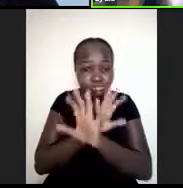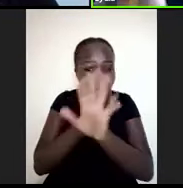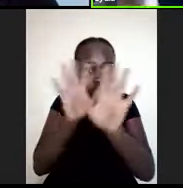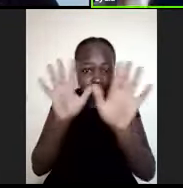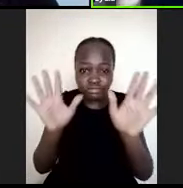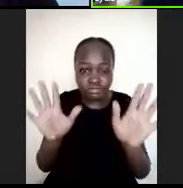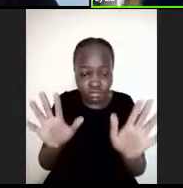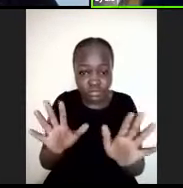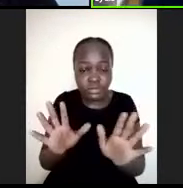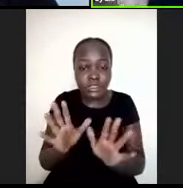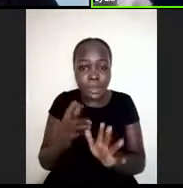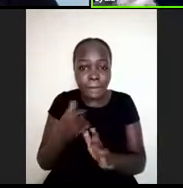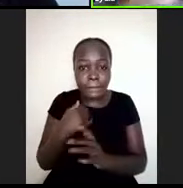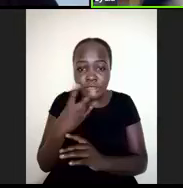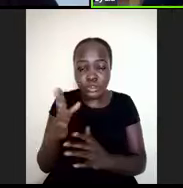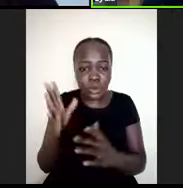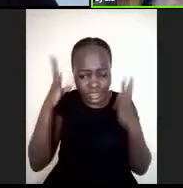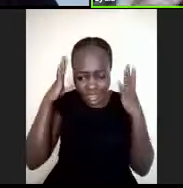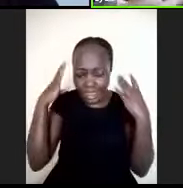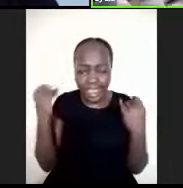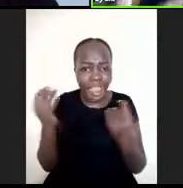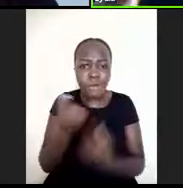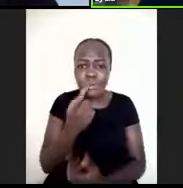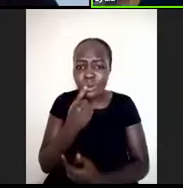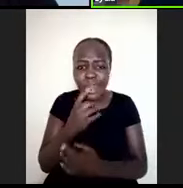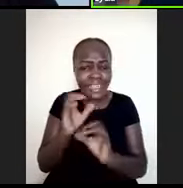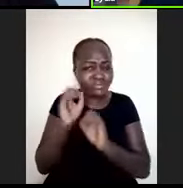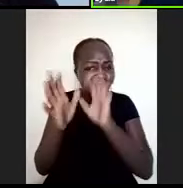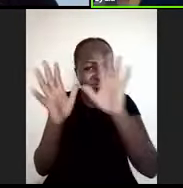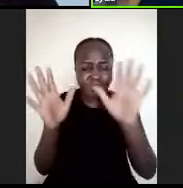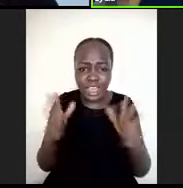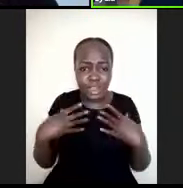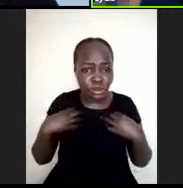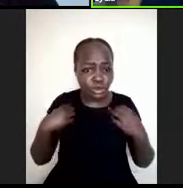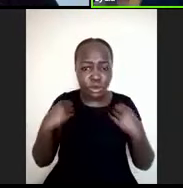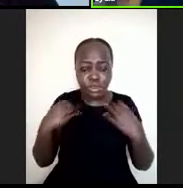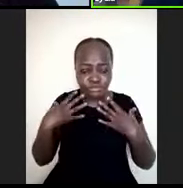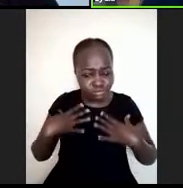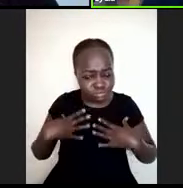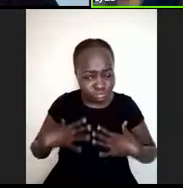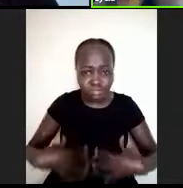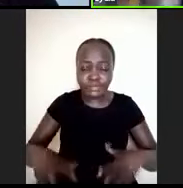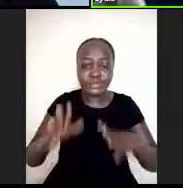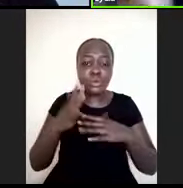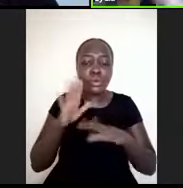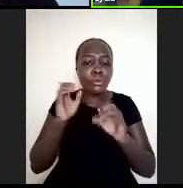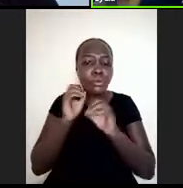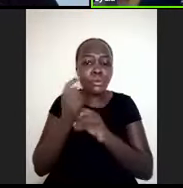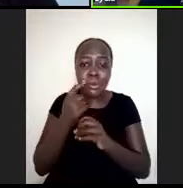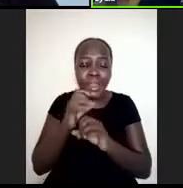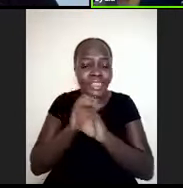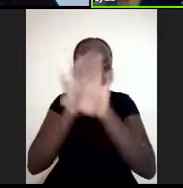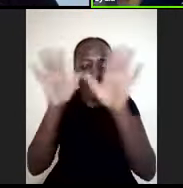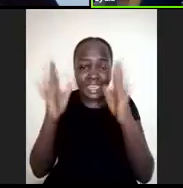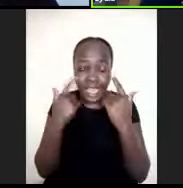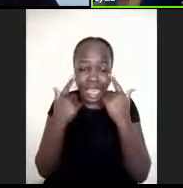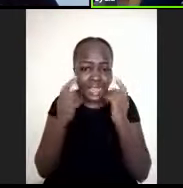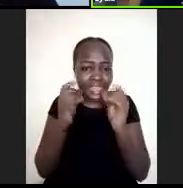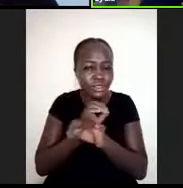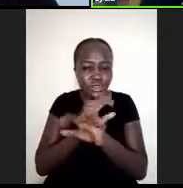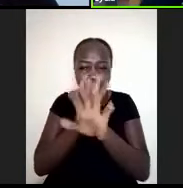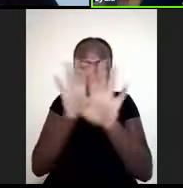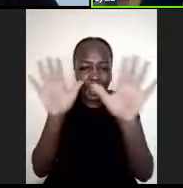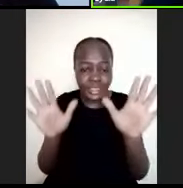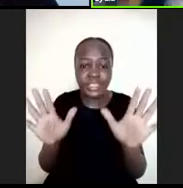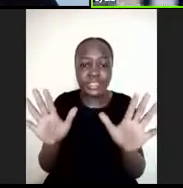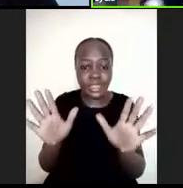I saw his hair was white. It was shining. He was wearing something long. It was shining. His eyes were shining. Mom,